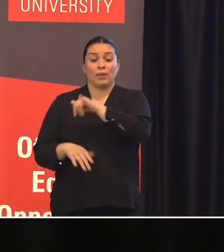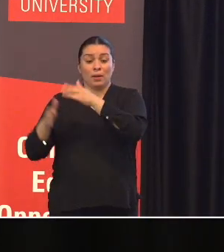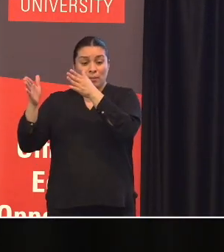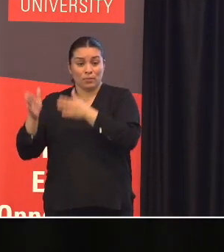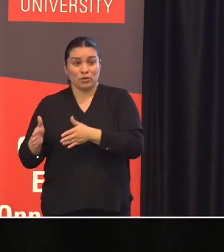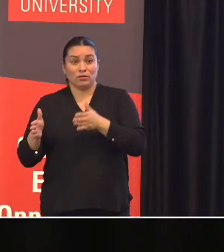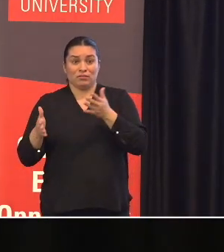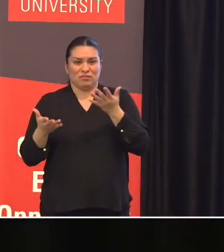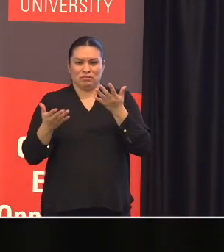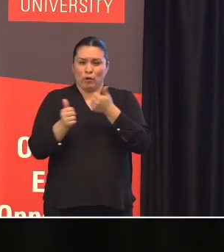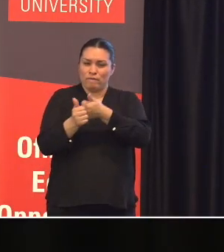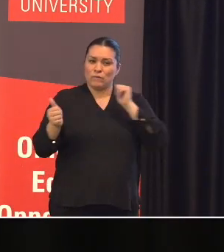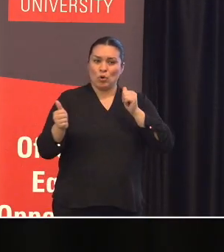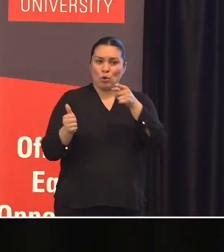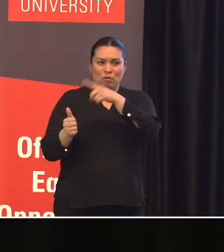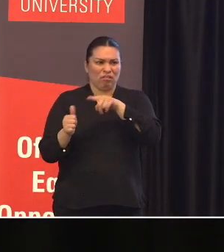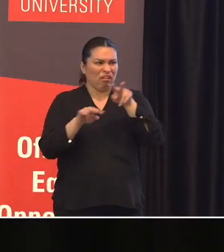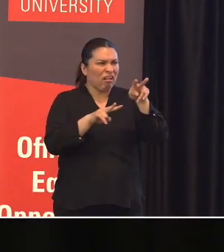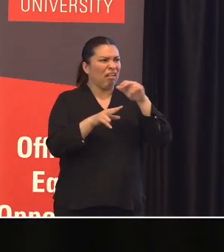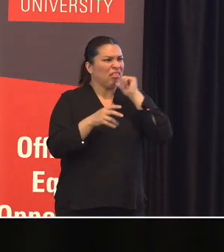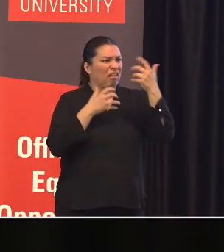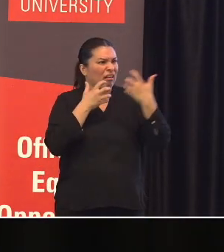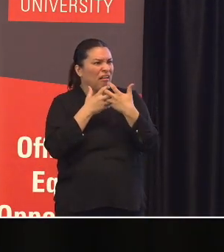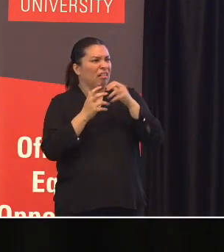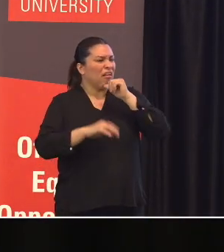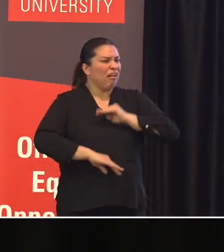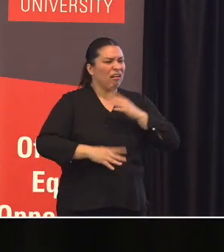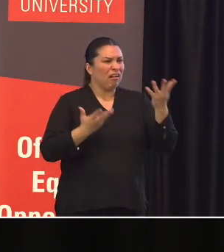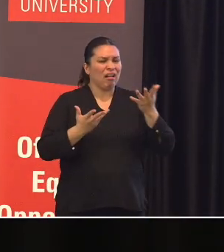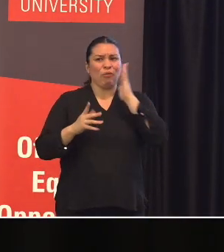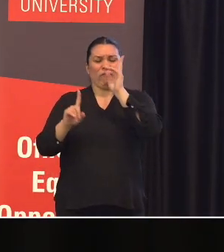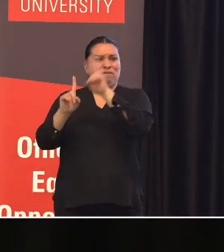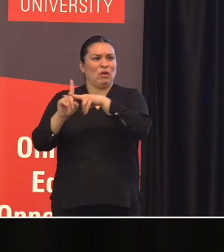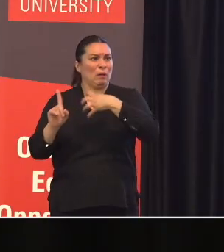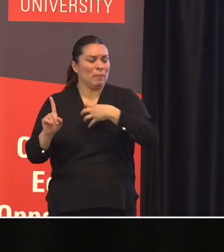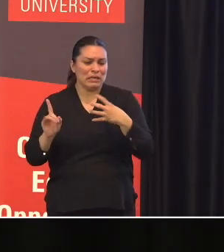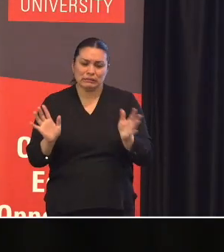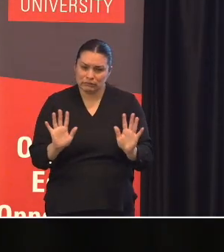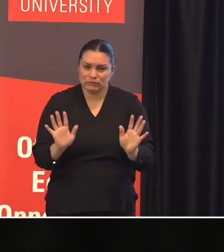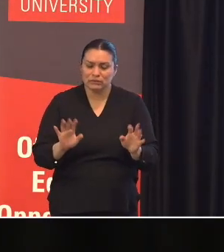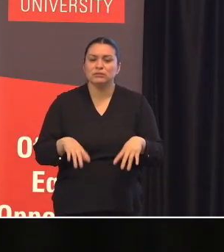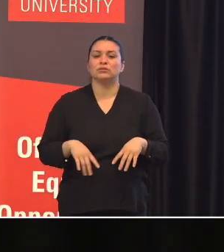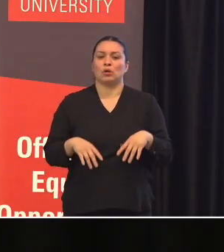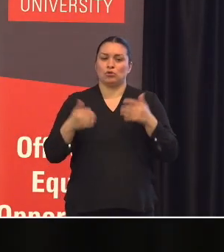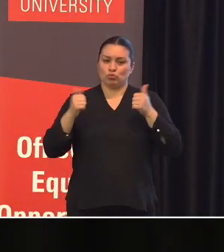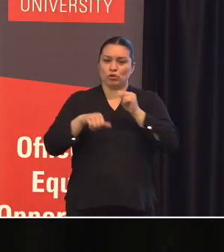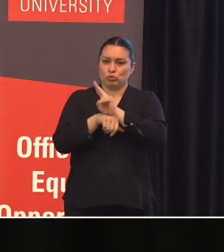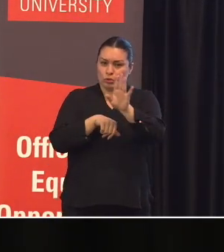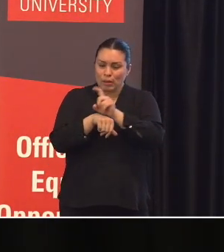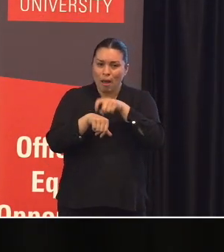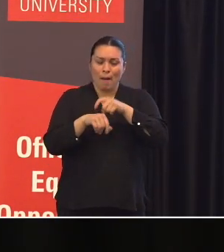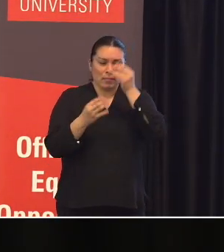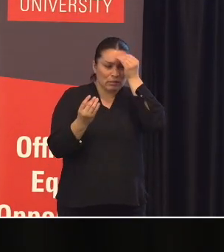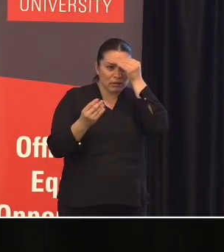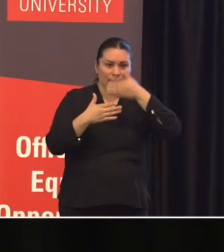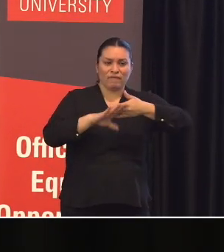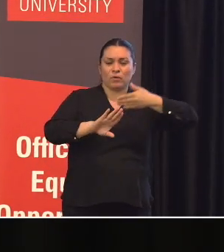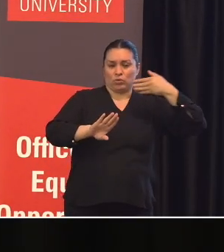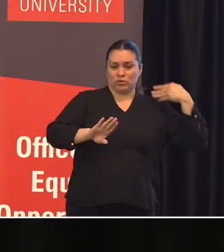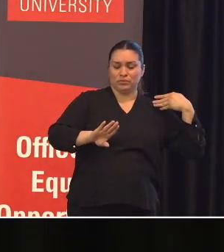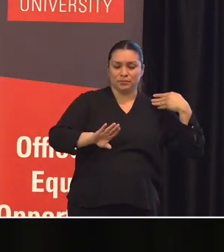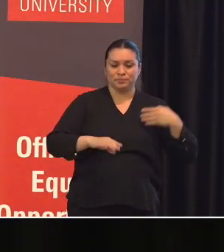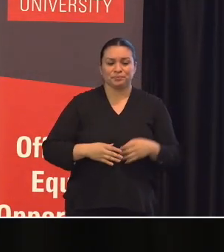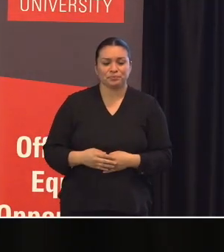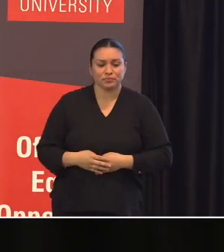out of 10, they're going to show incredible deference to the university, meaning they are going to say, hey, let us review your plan.